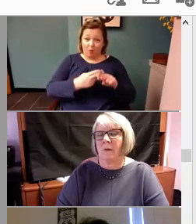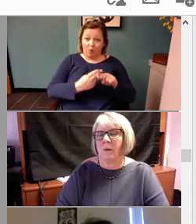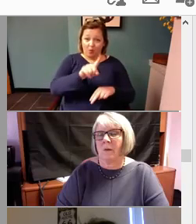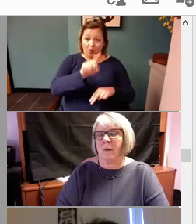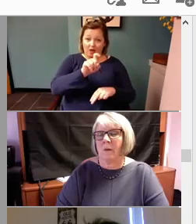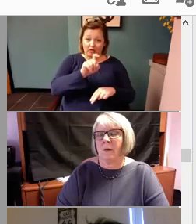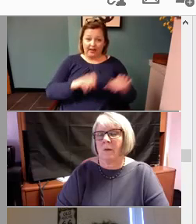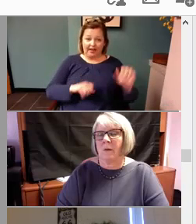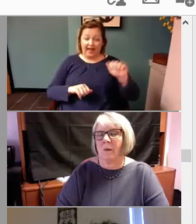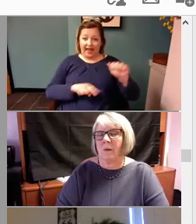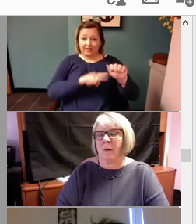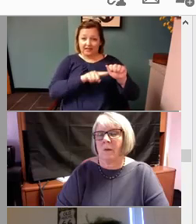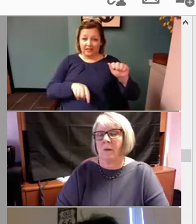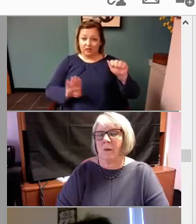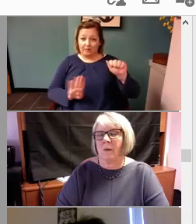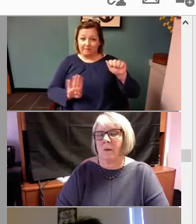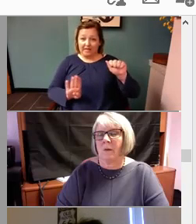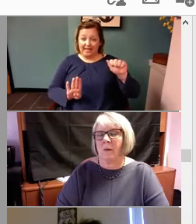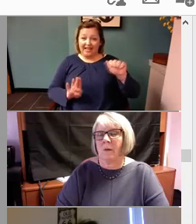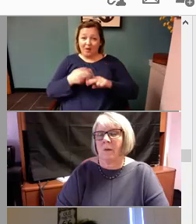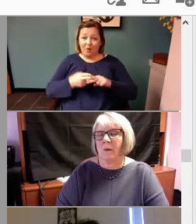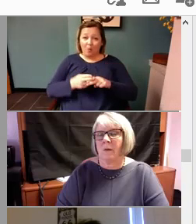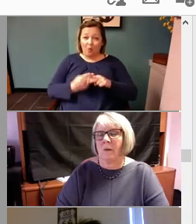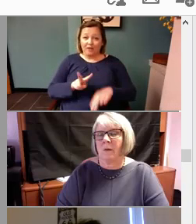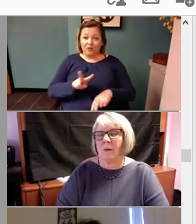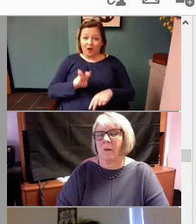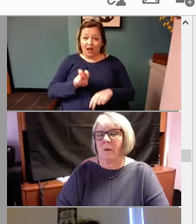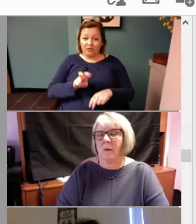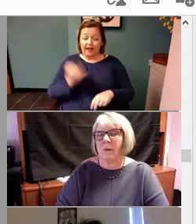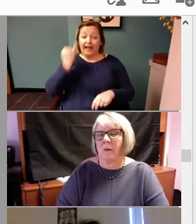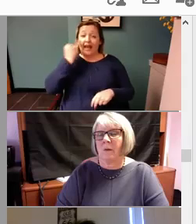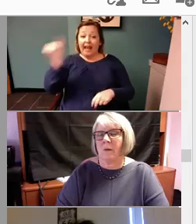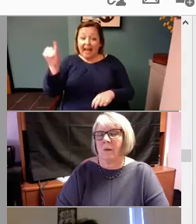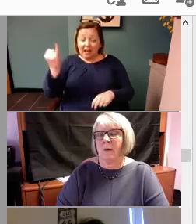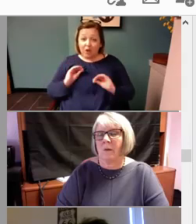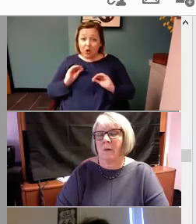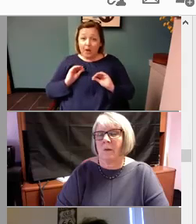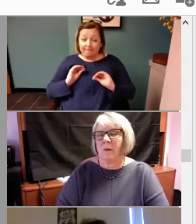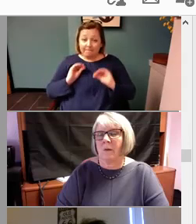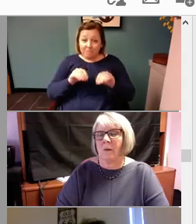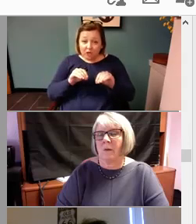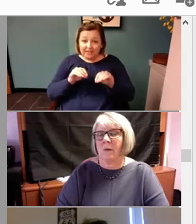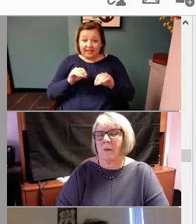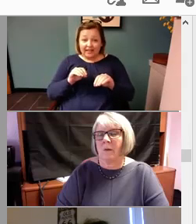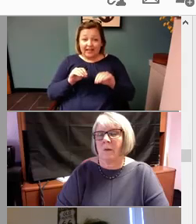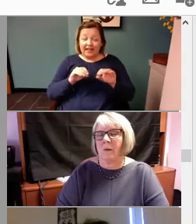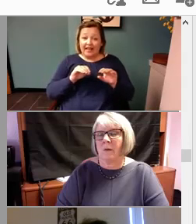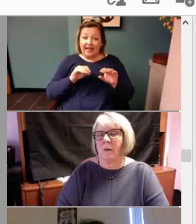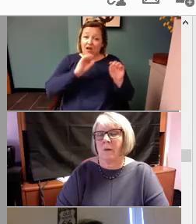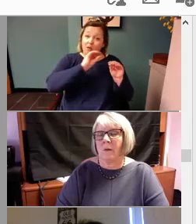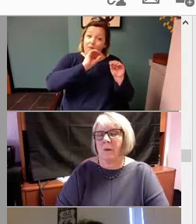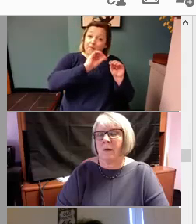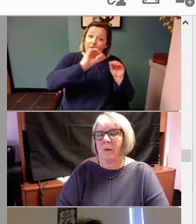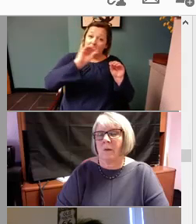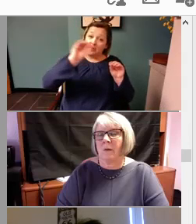So in that scenario, if we inserted 99 dummy nodes and 199 dummy nodes between S to A and S to